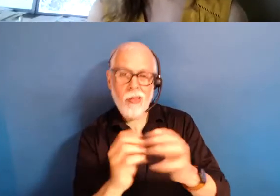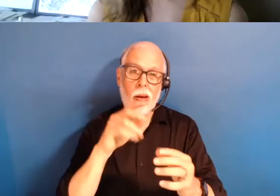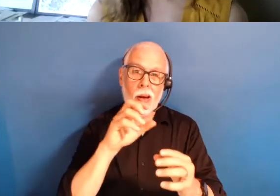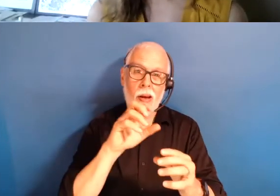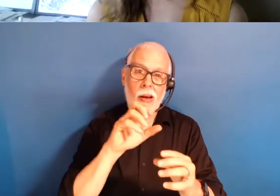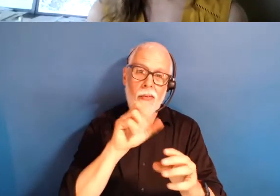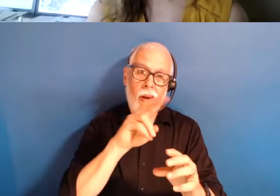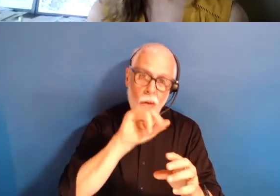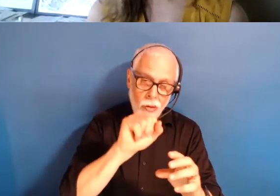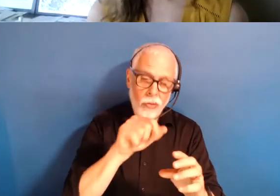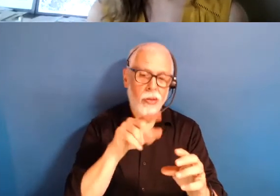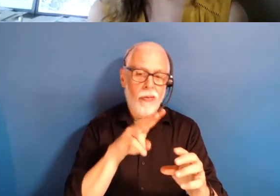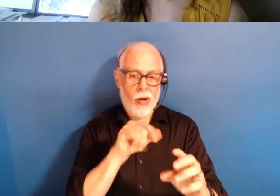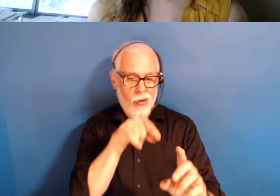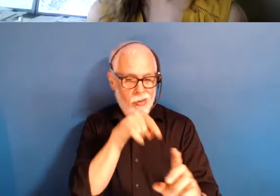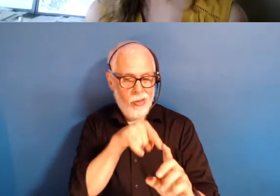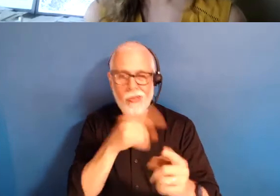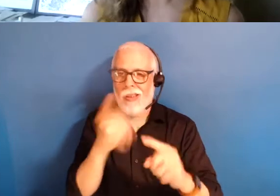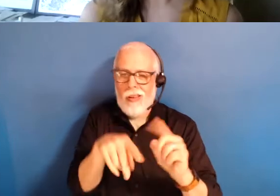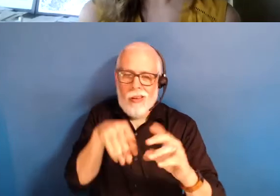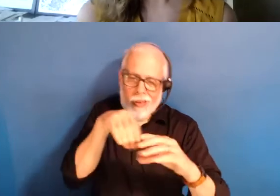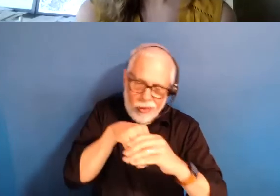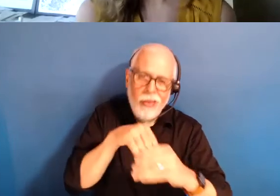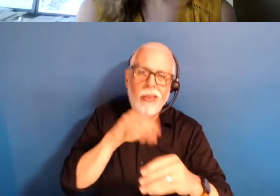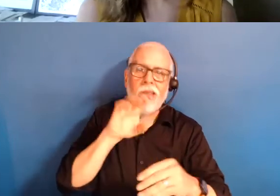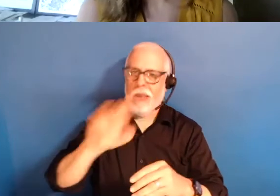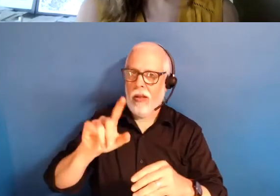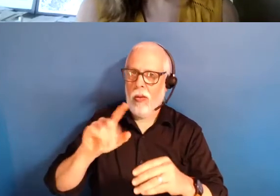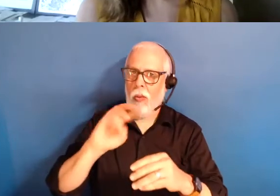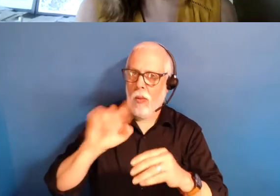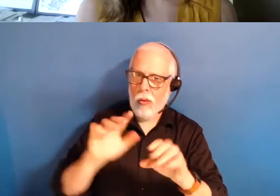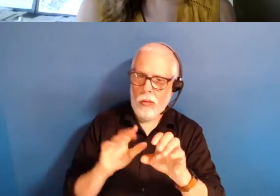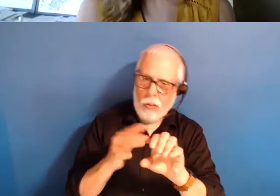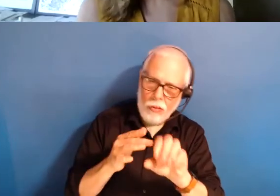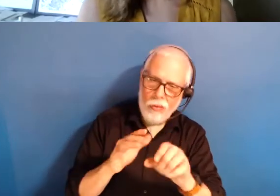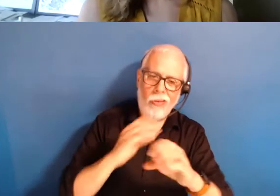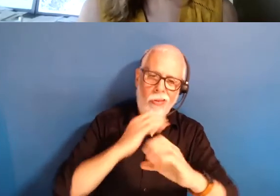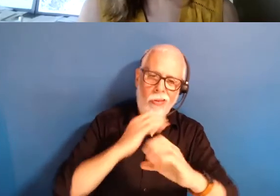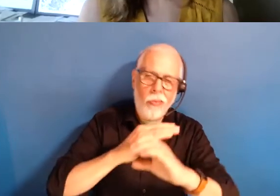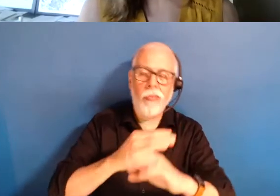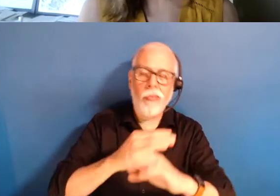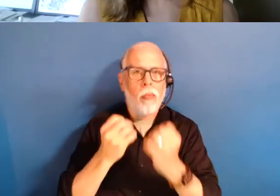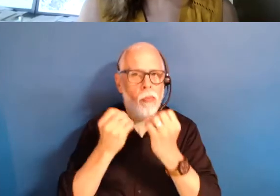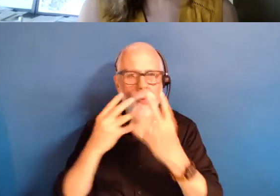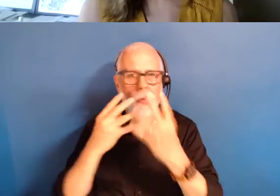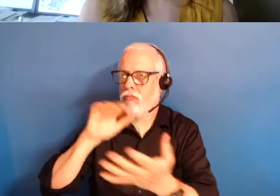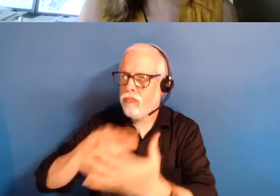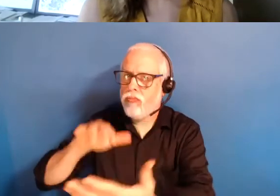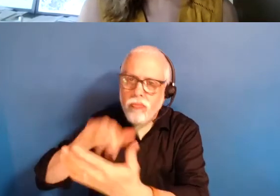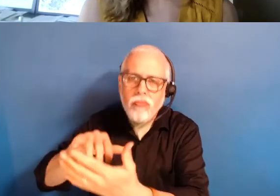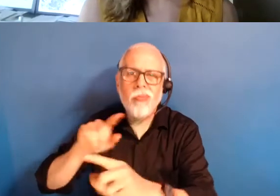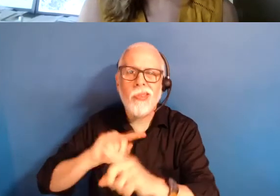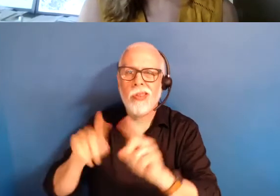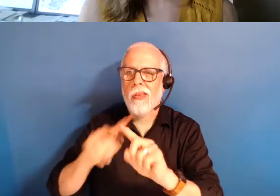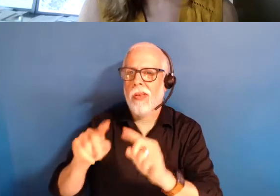and makes it so that the virus cannot enter your cells. There have been multiple studies with the different